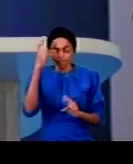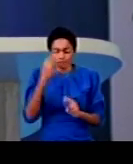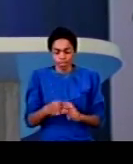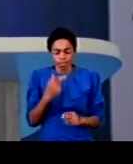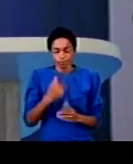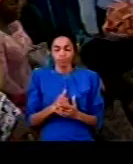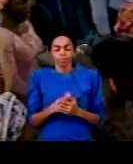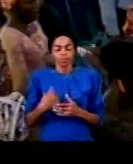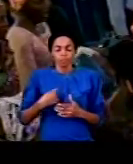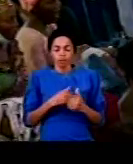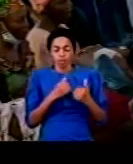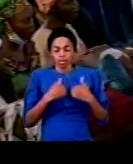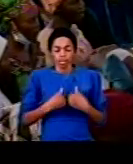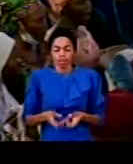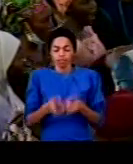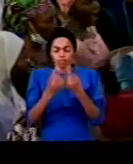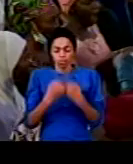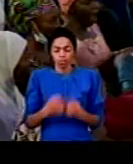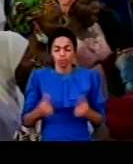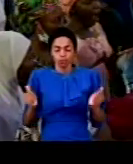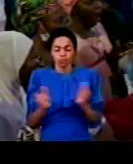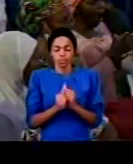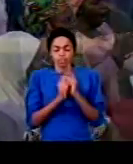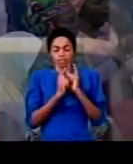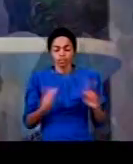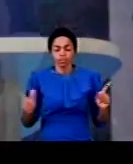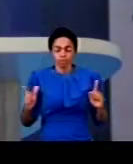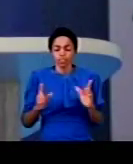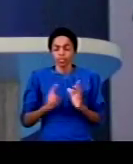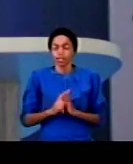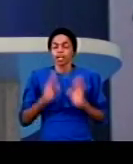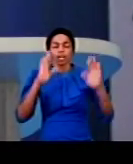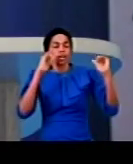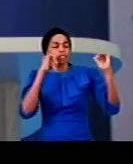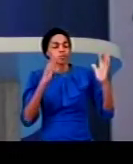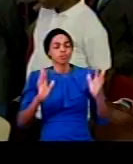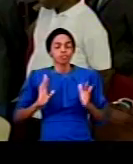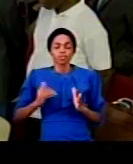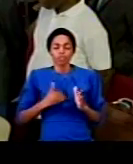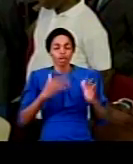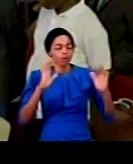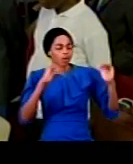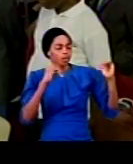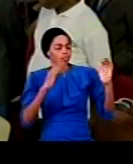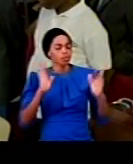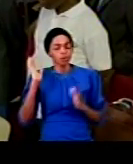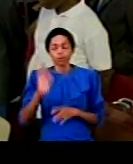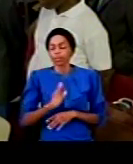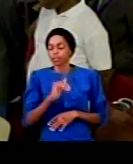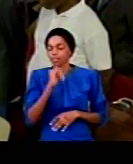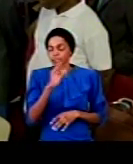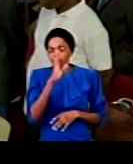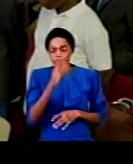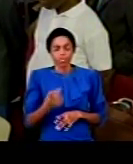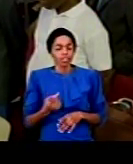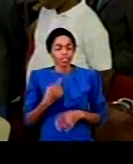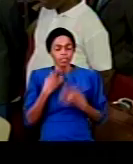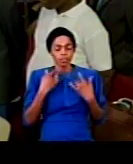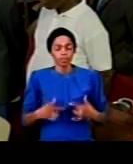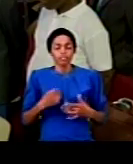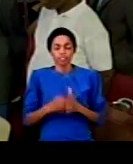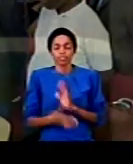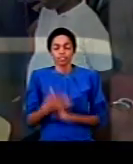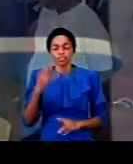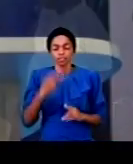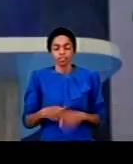never be disappointed. Release your power from heaven tonight. Thank you because we know you have